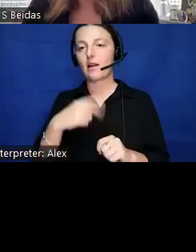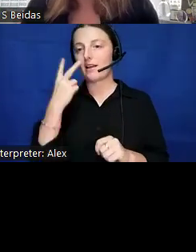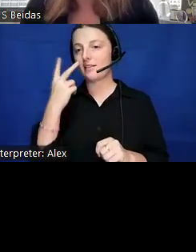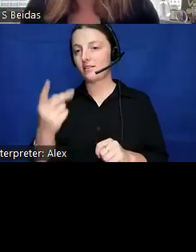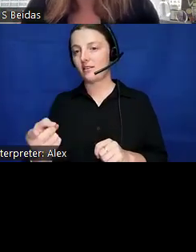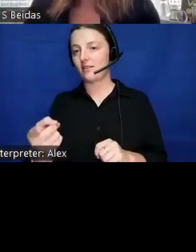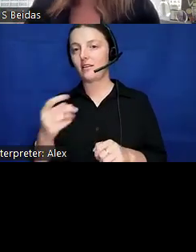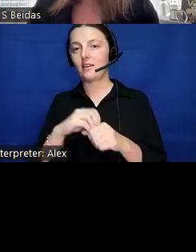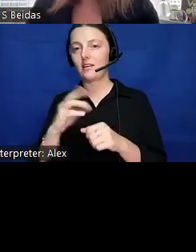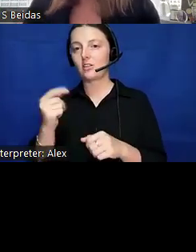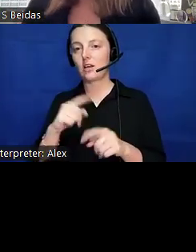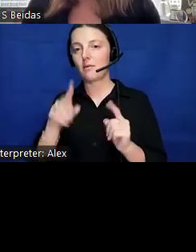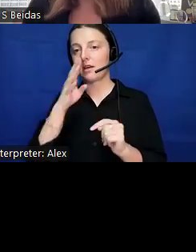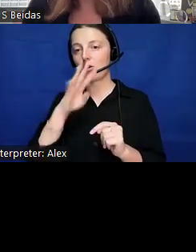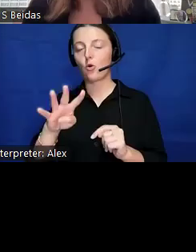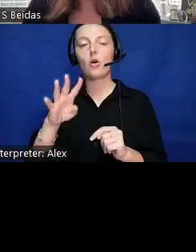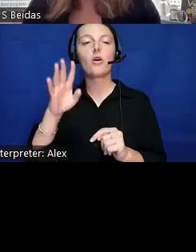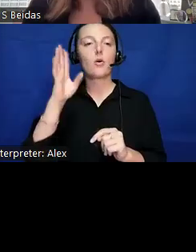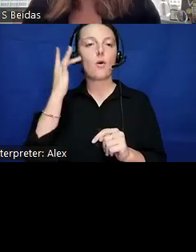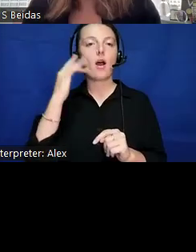I want to get through the final few slides.